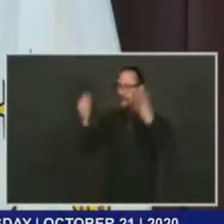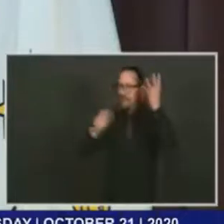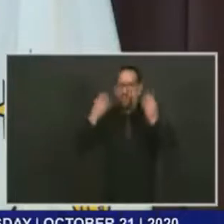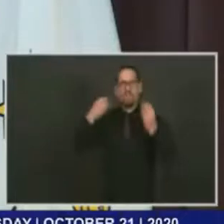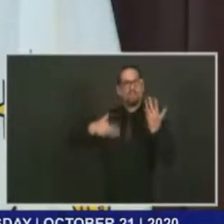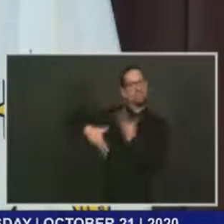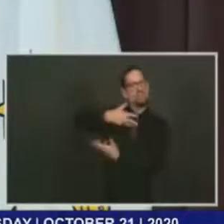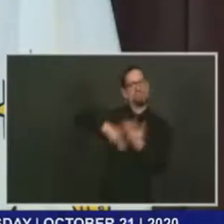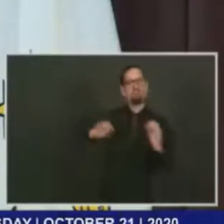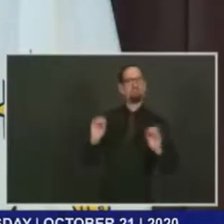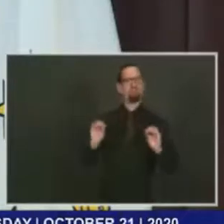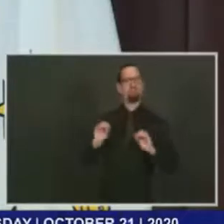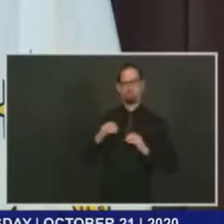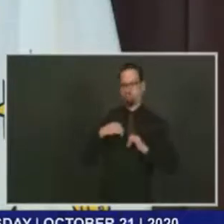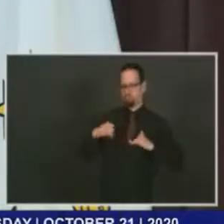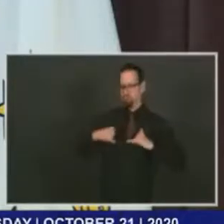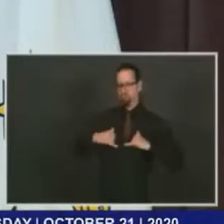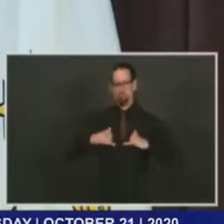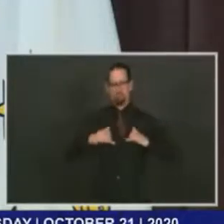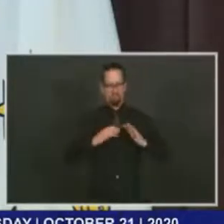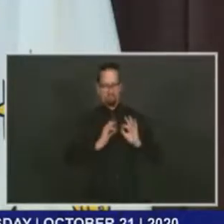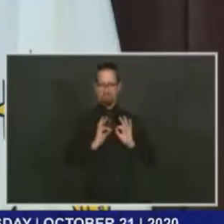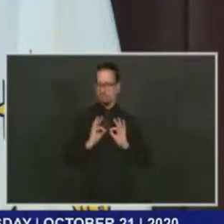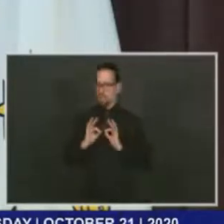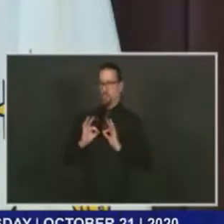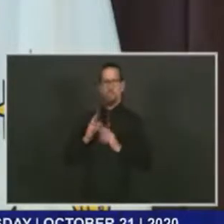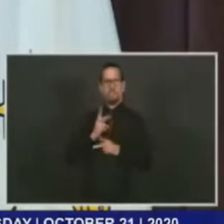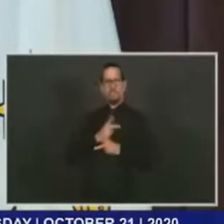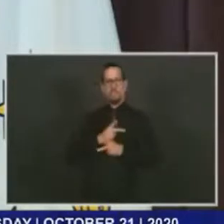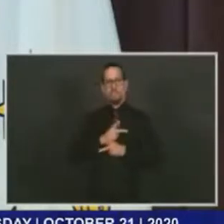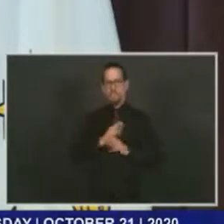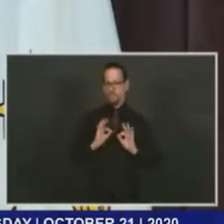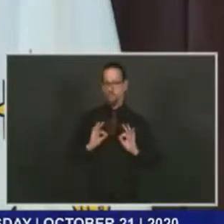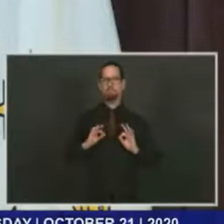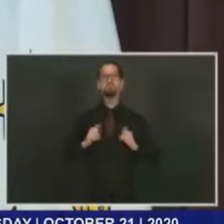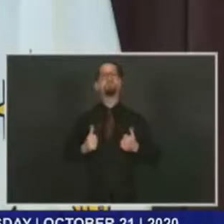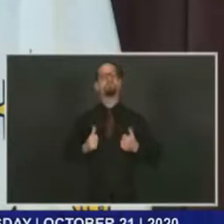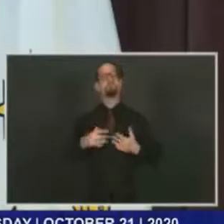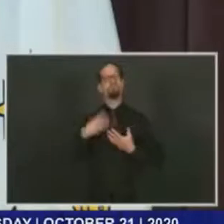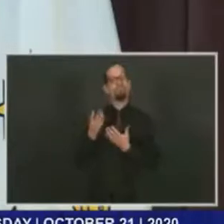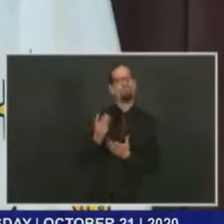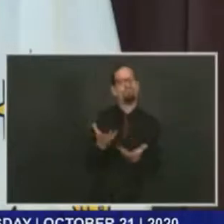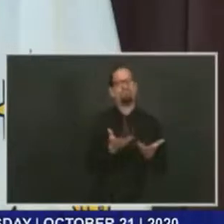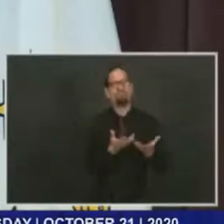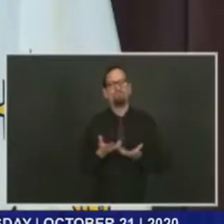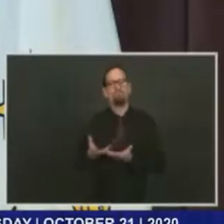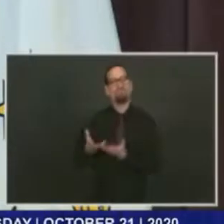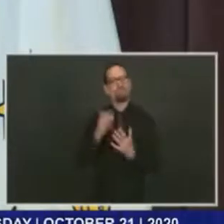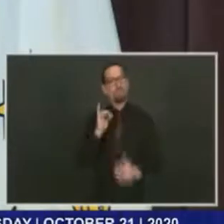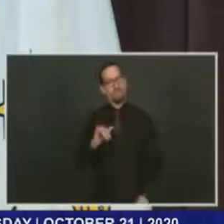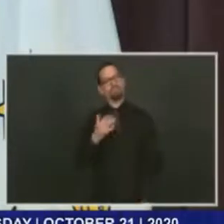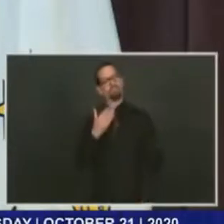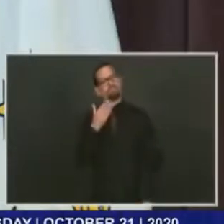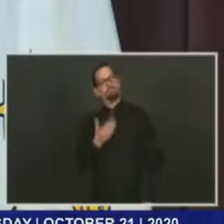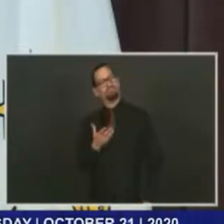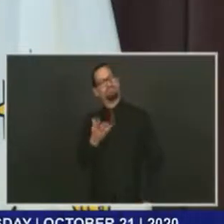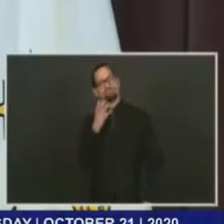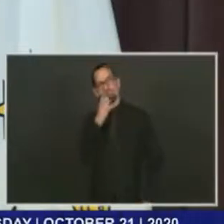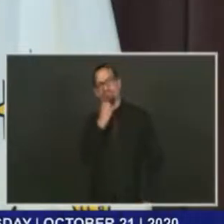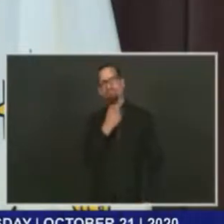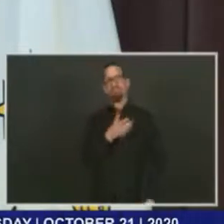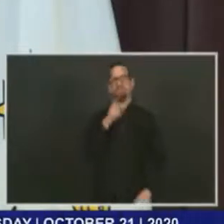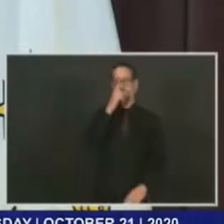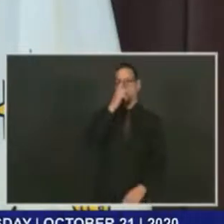you are with people outside of your household in those socialized settings,